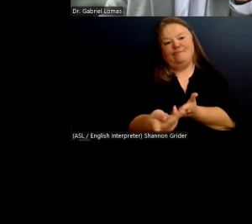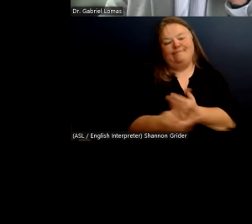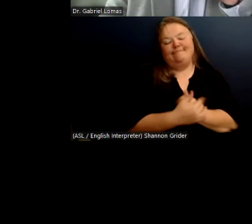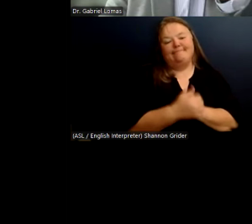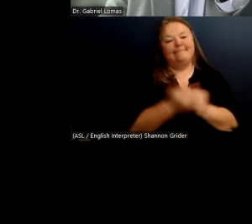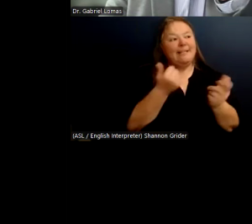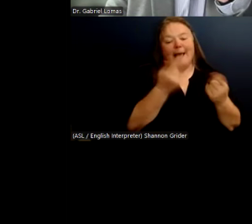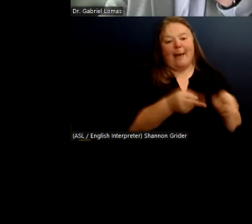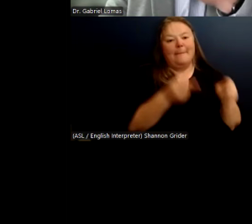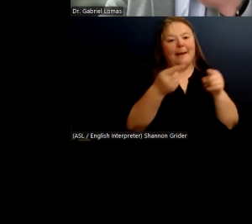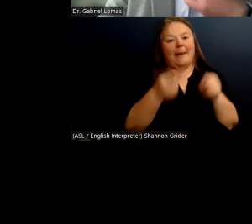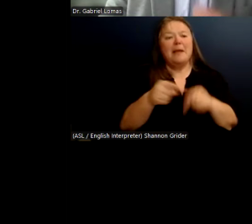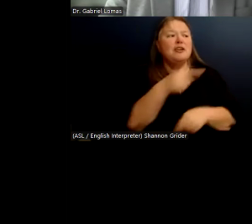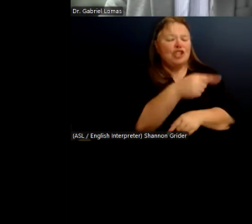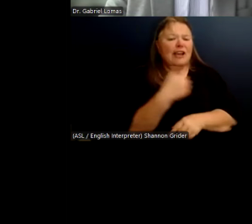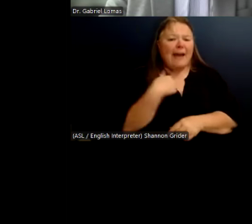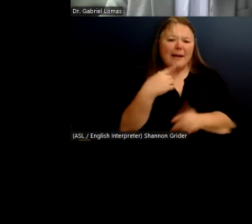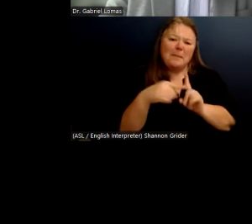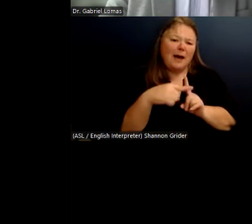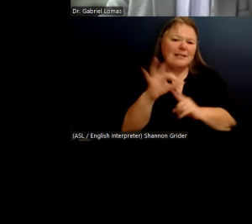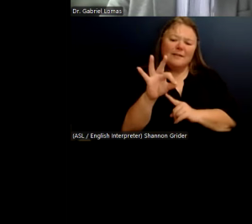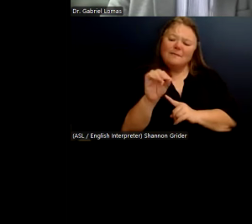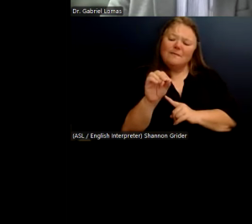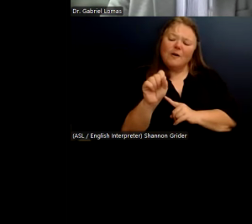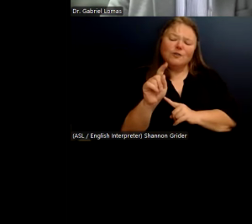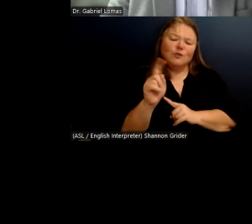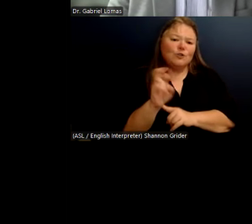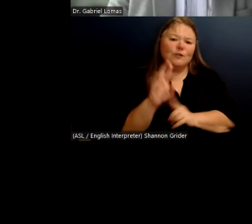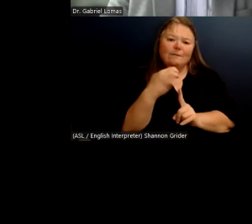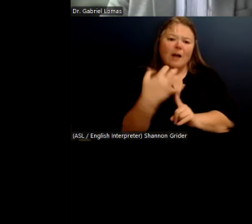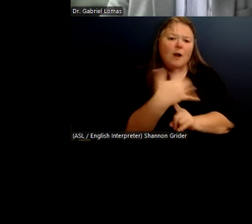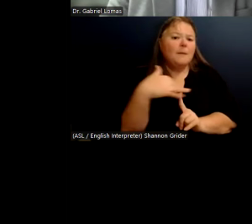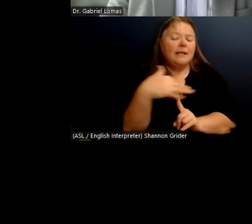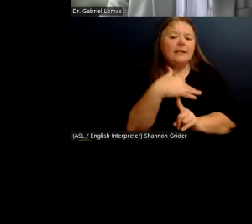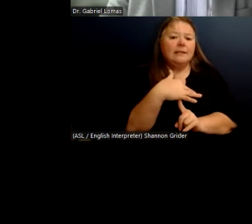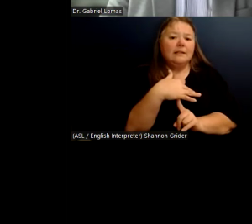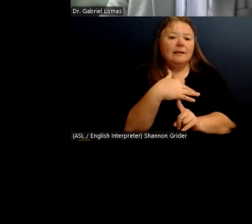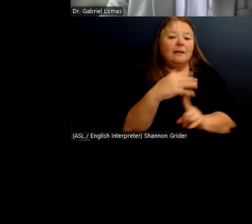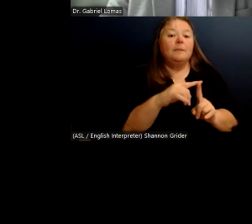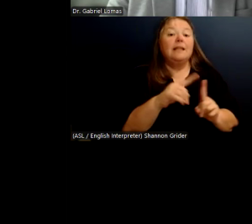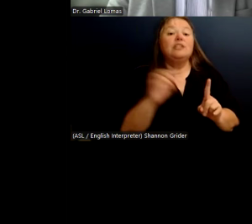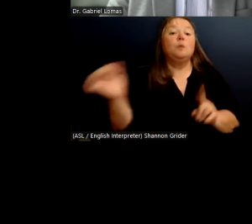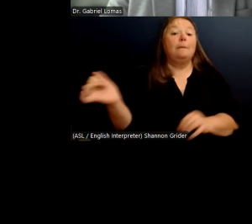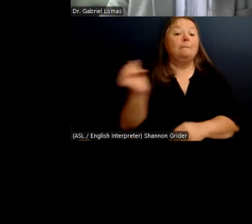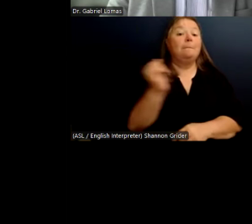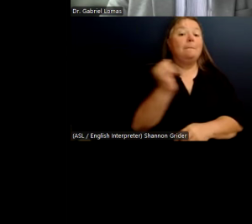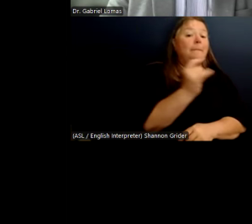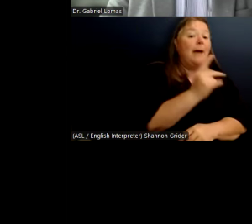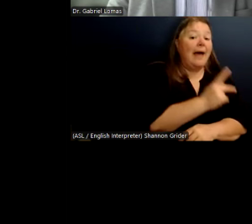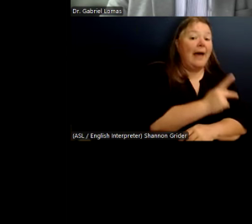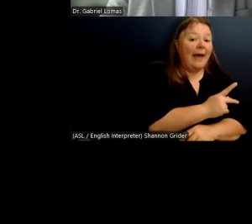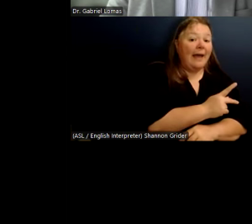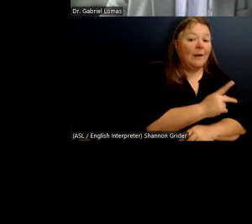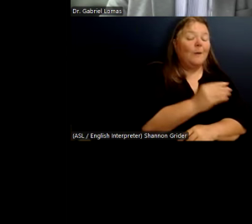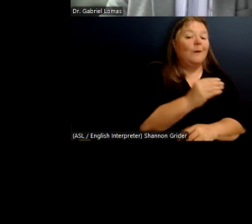in a positive foster environment and returned home to the abusing environment. She was